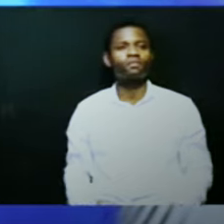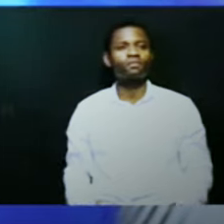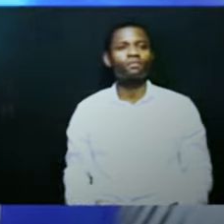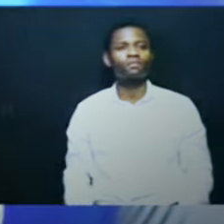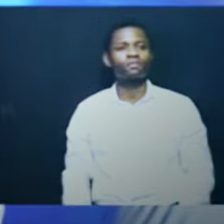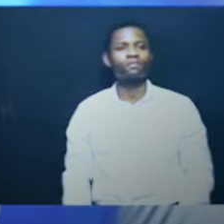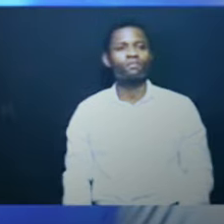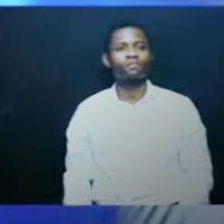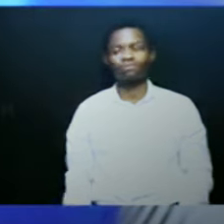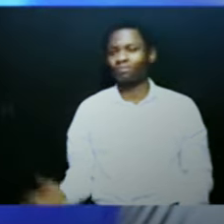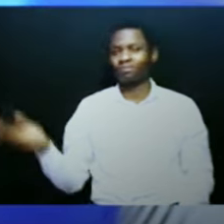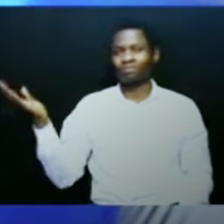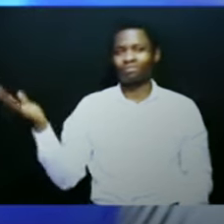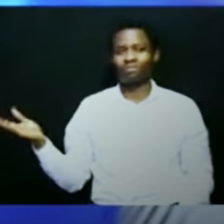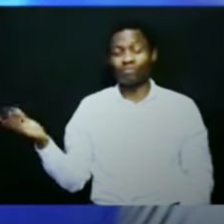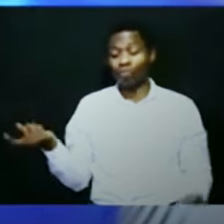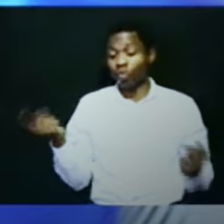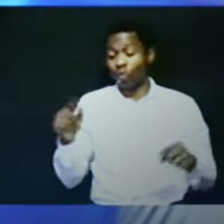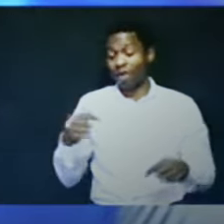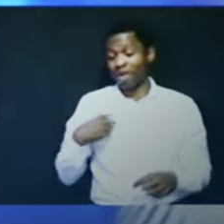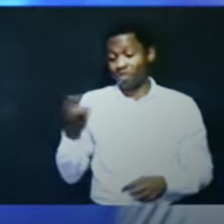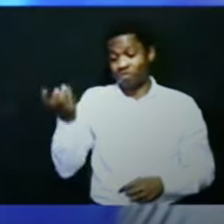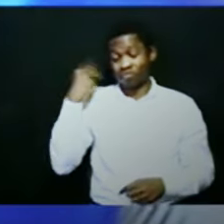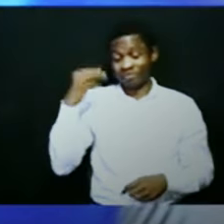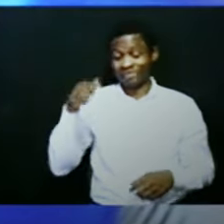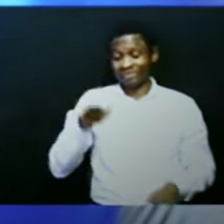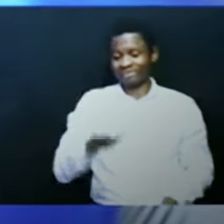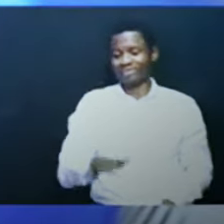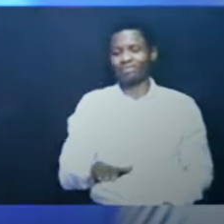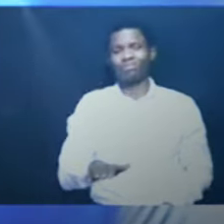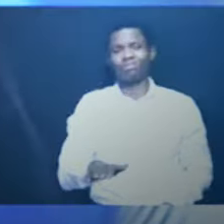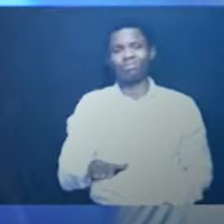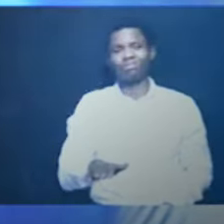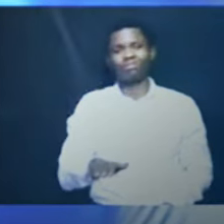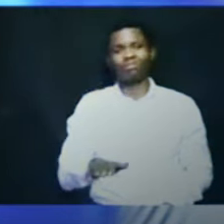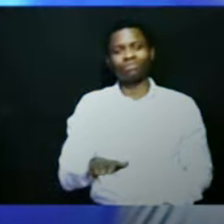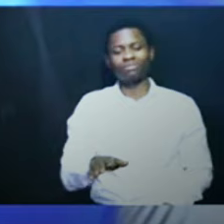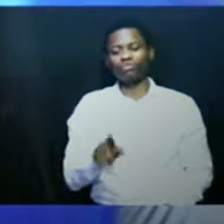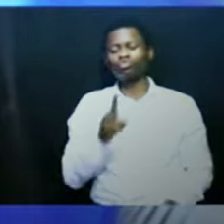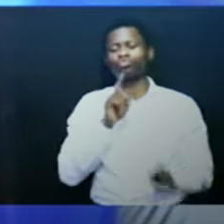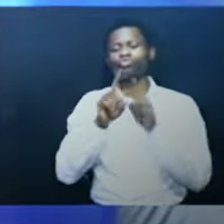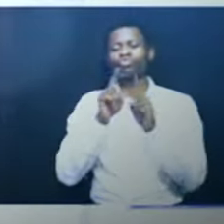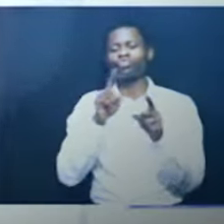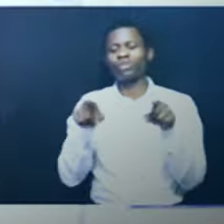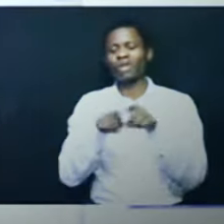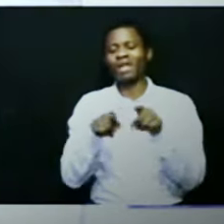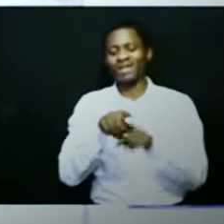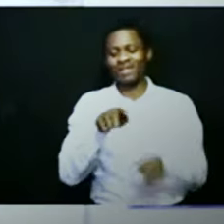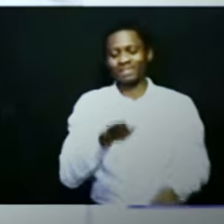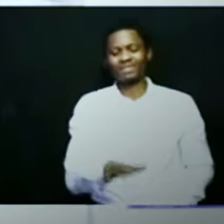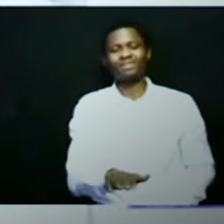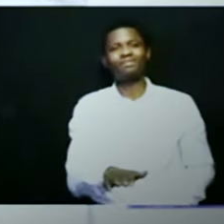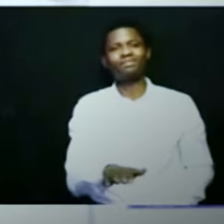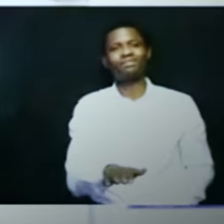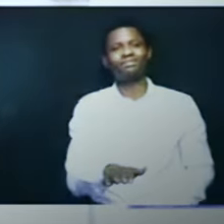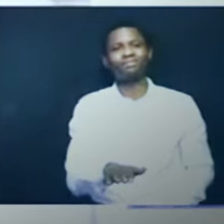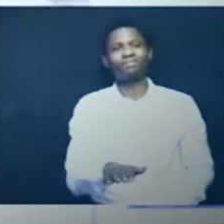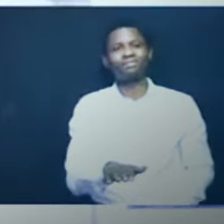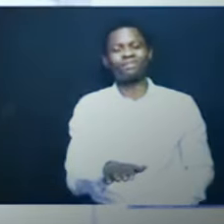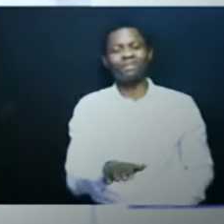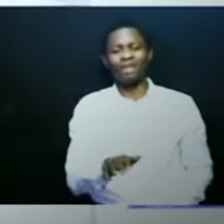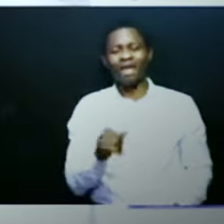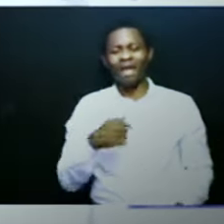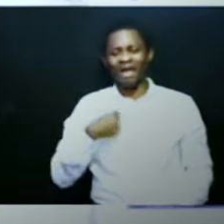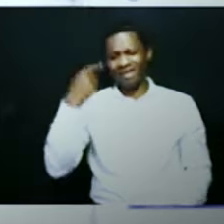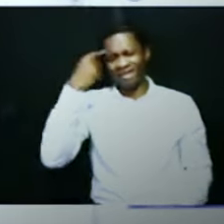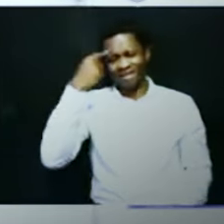1 Corinthians 13:11. When I was a child, I thought like a child. I thought like